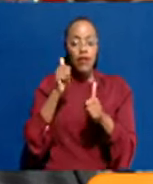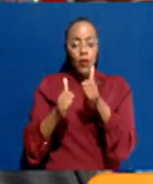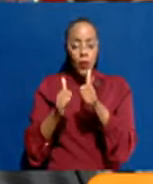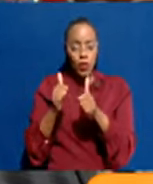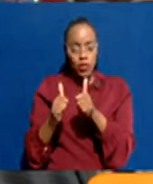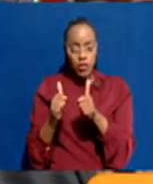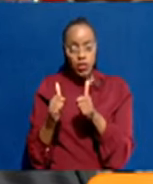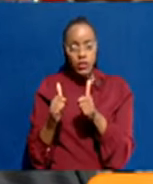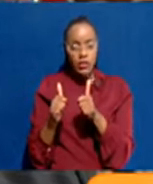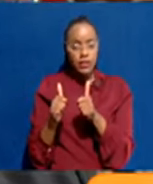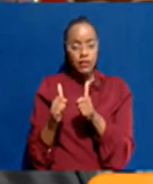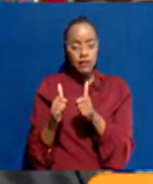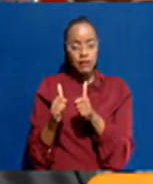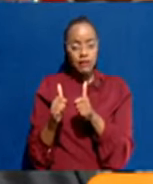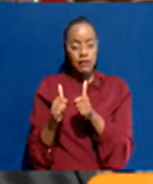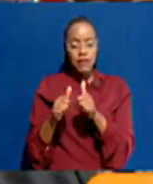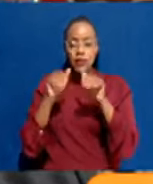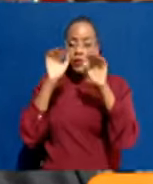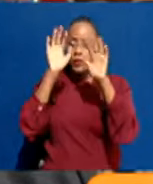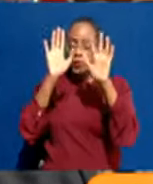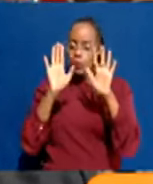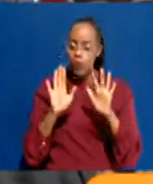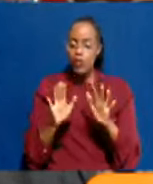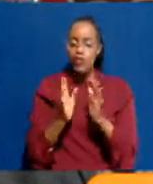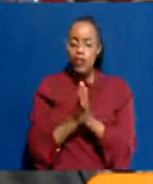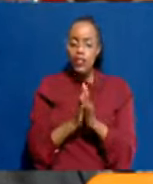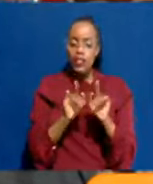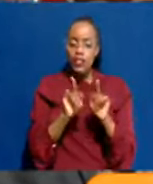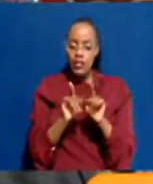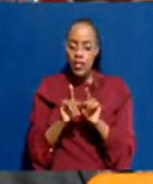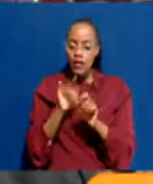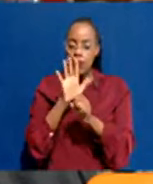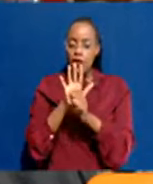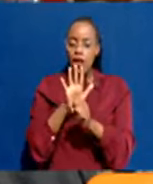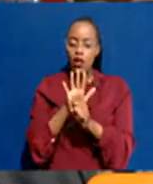was wonderful. And even